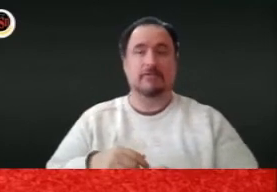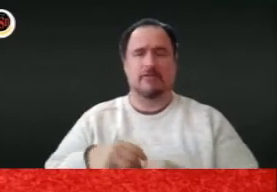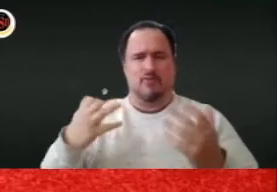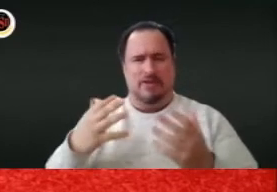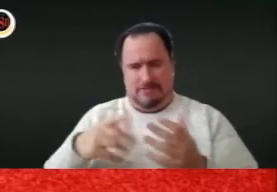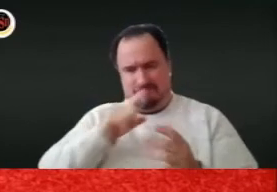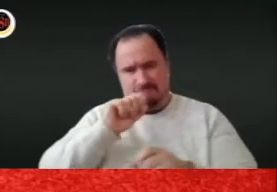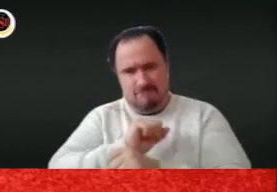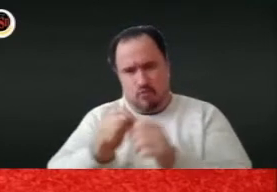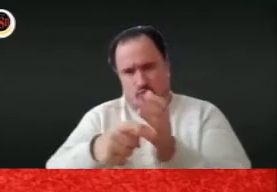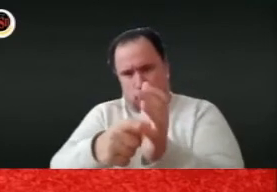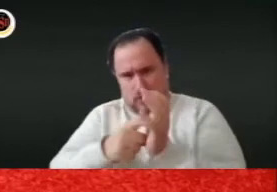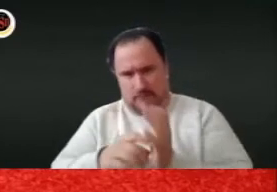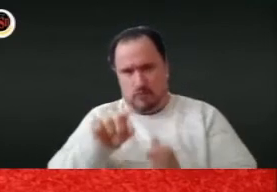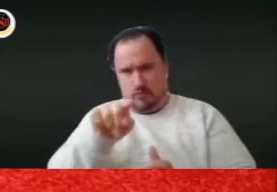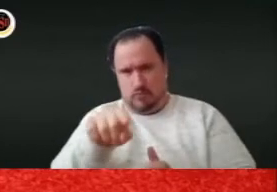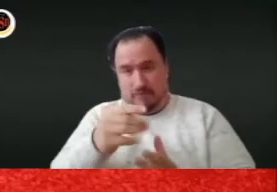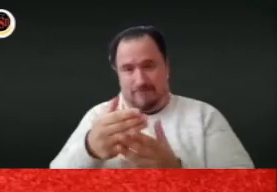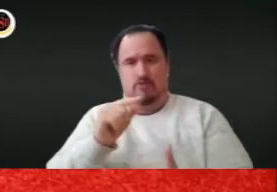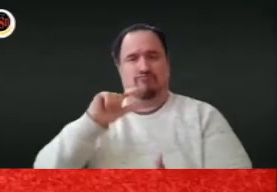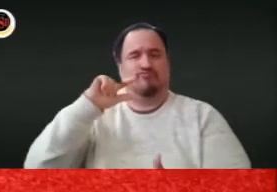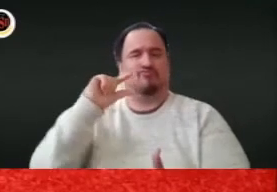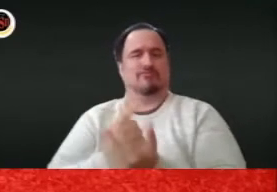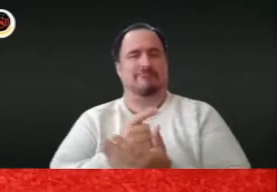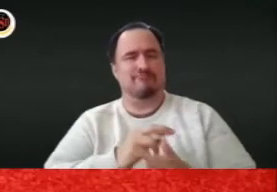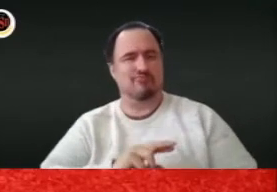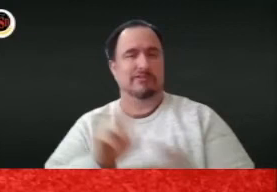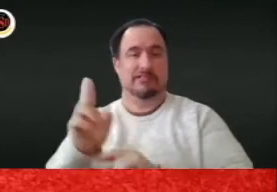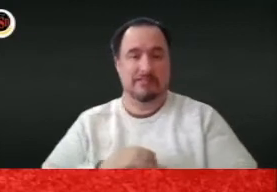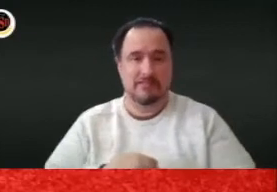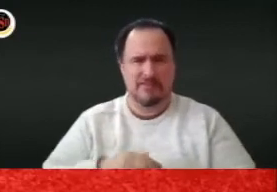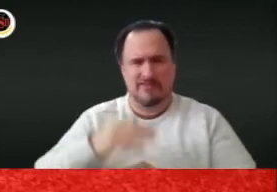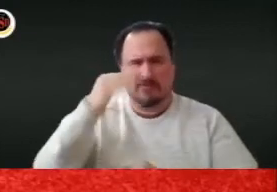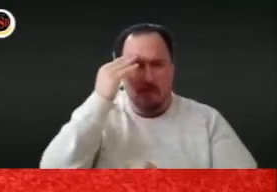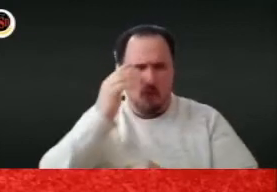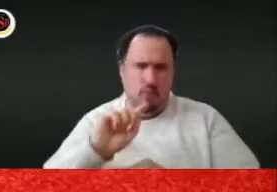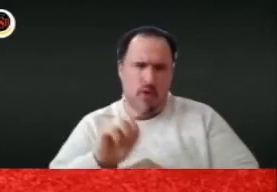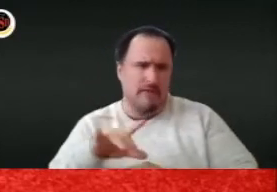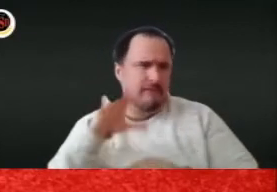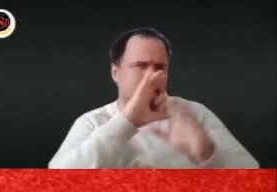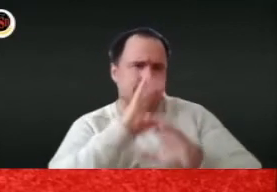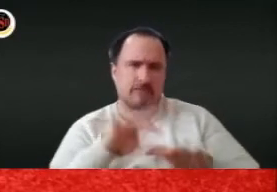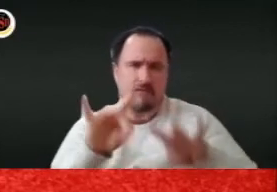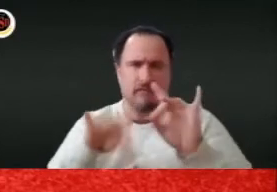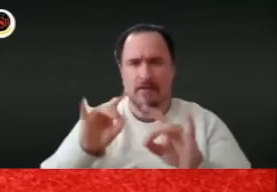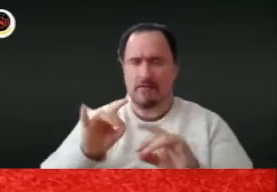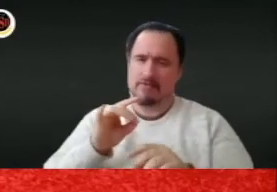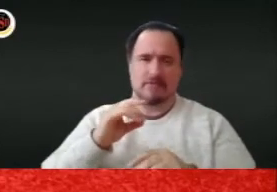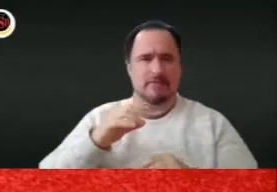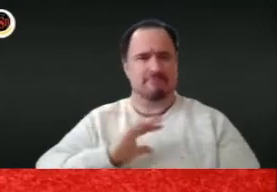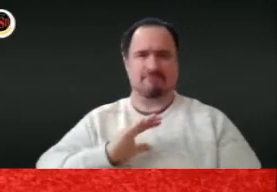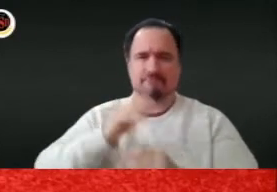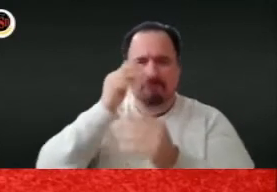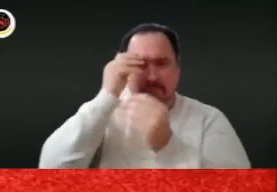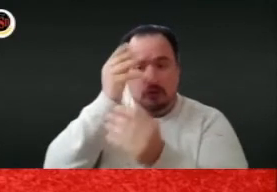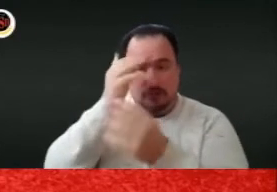is for community service hours. It's important because it is a requirement for graduation, and then I'm hopefully